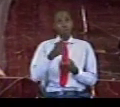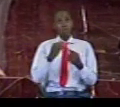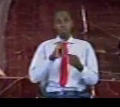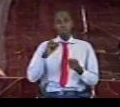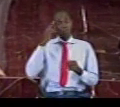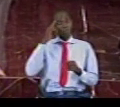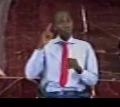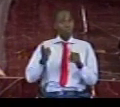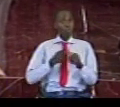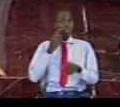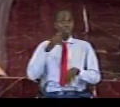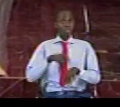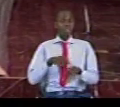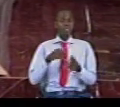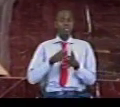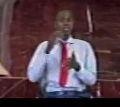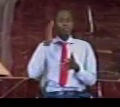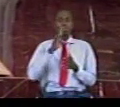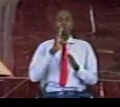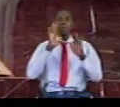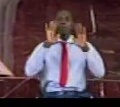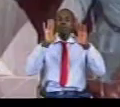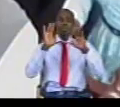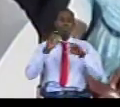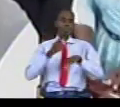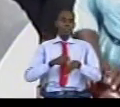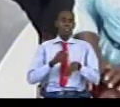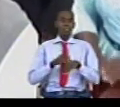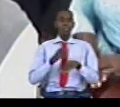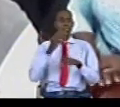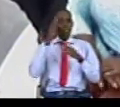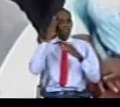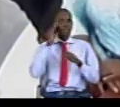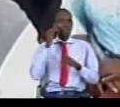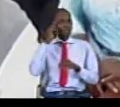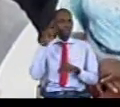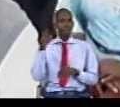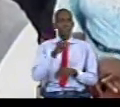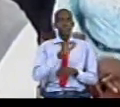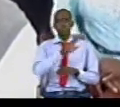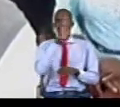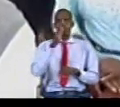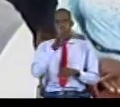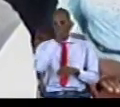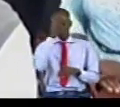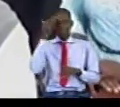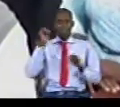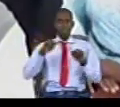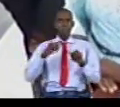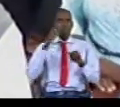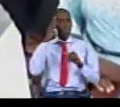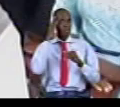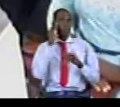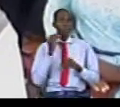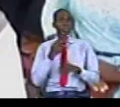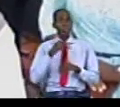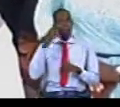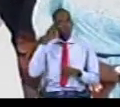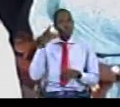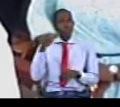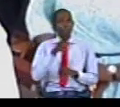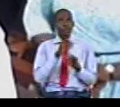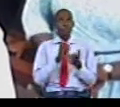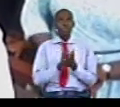going to be a wonderful experience for you. Amen. Unforgettable experience. Amen. And for those who have been coming